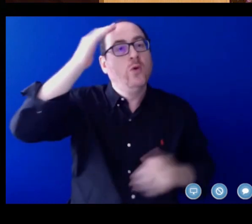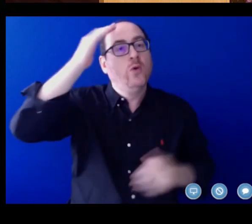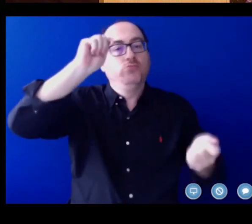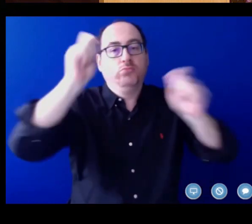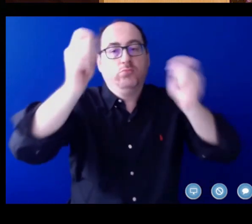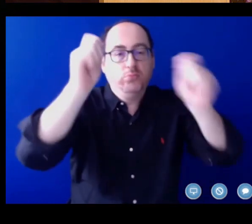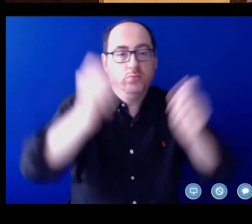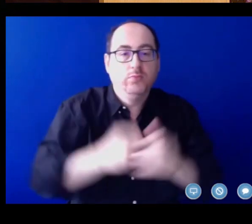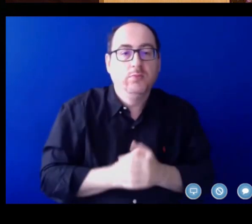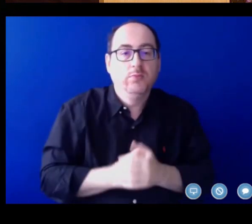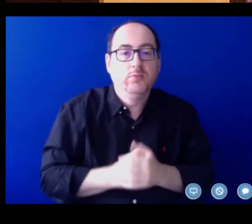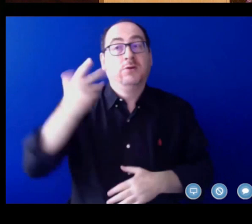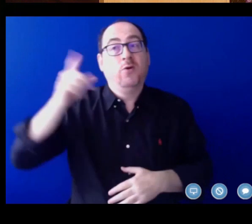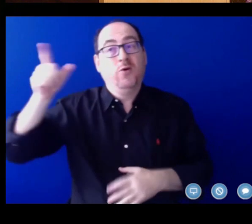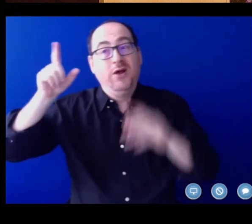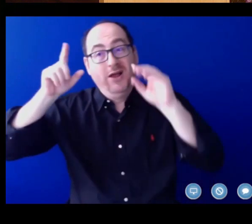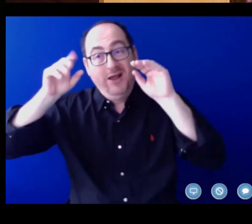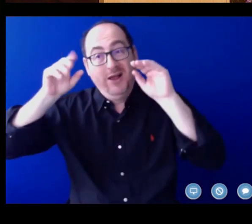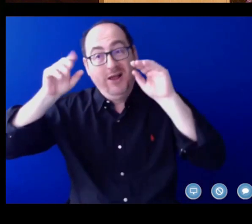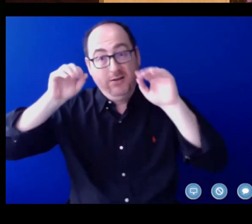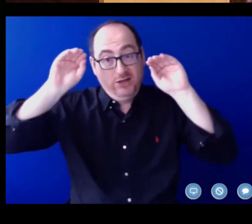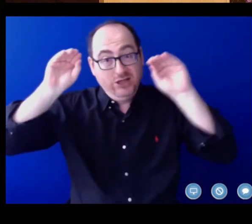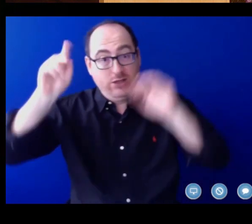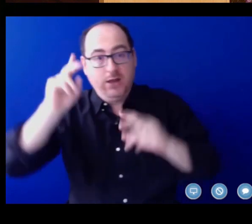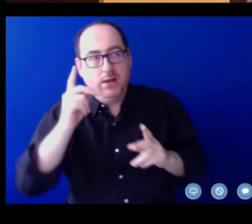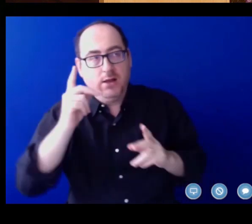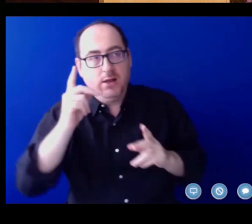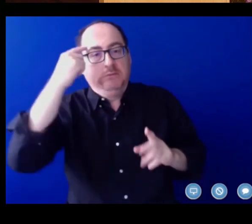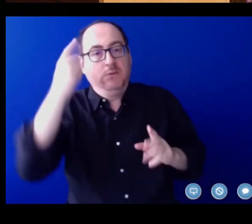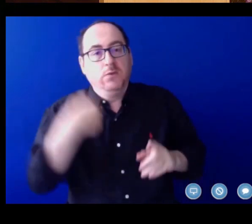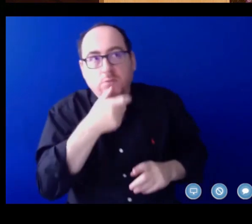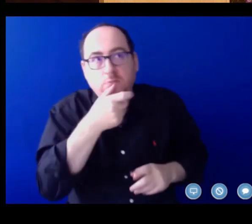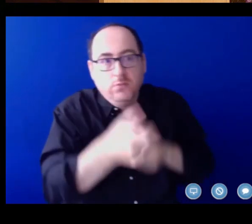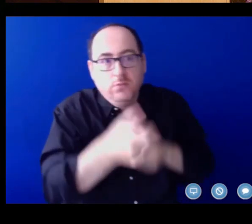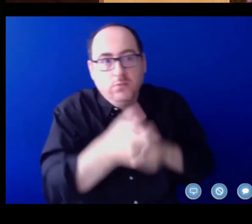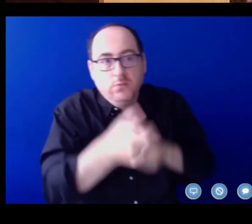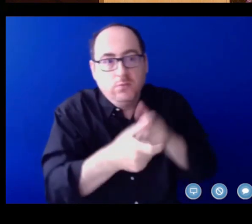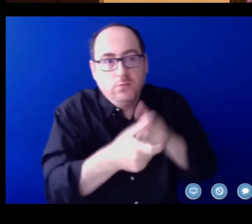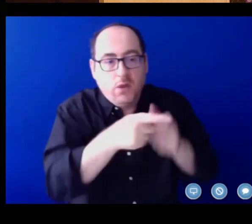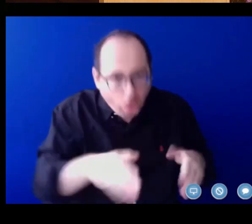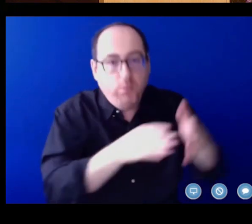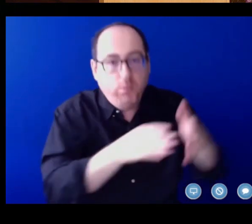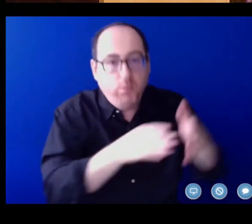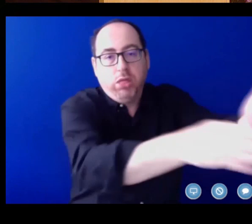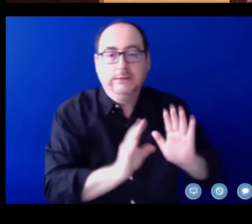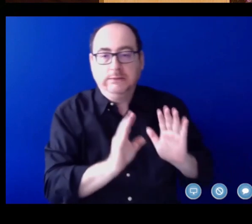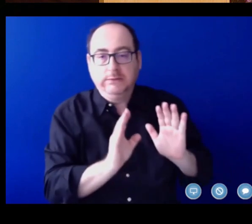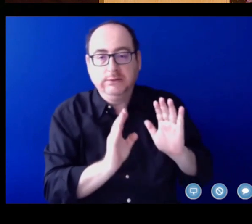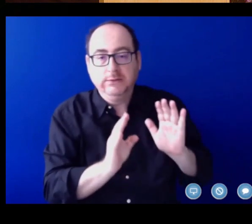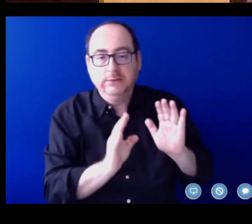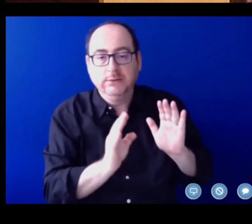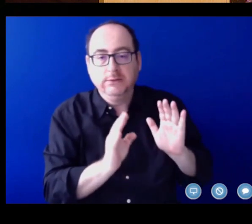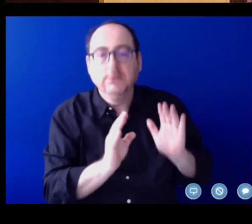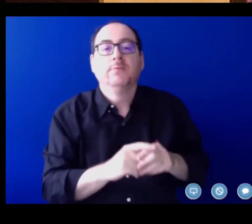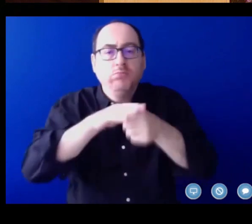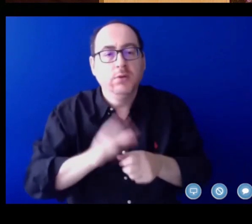want to say, we can't do this. And students certainly reported a lot of instances where schools had very low expectations of them.